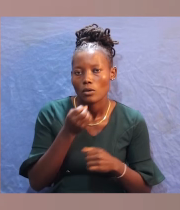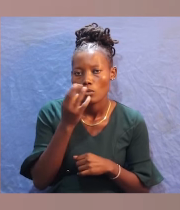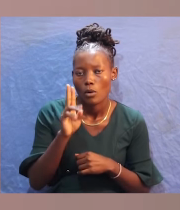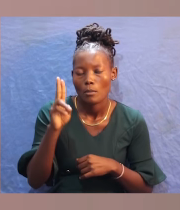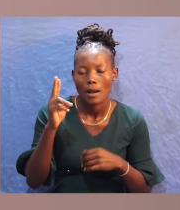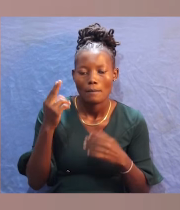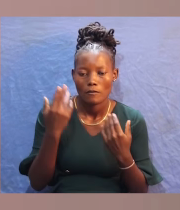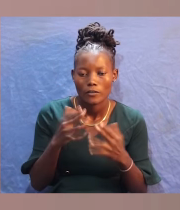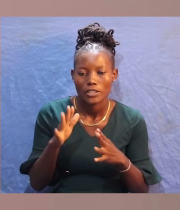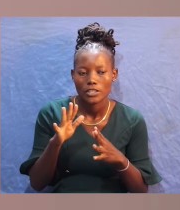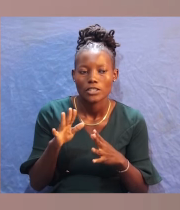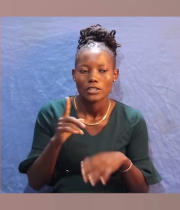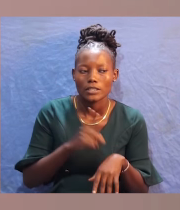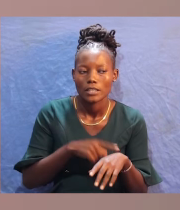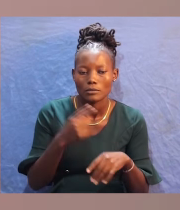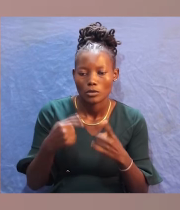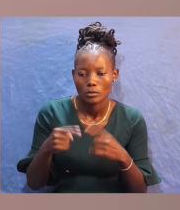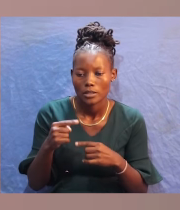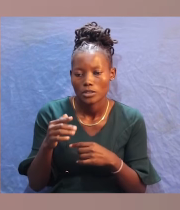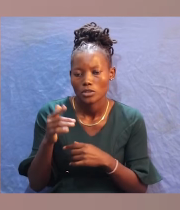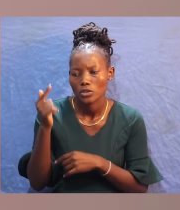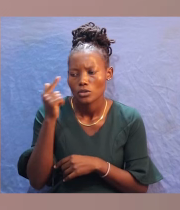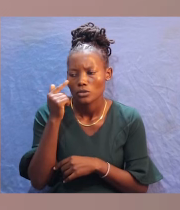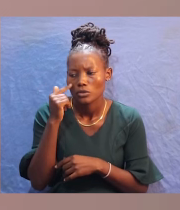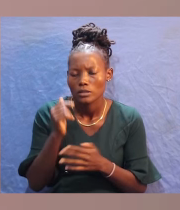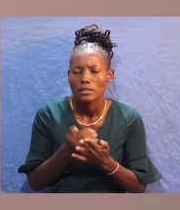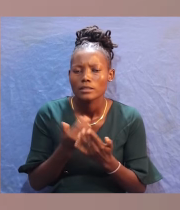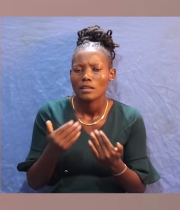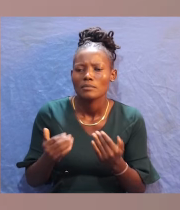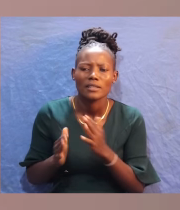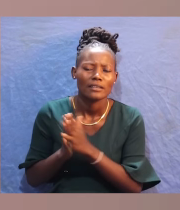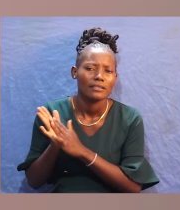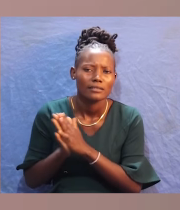a game situation, but then you notice something very interesting, that